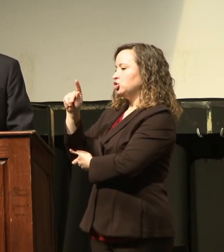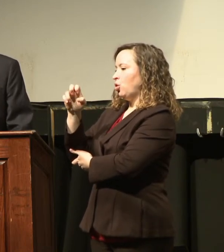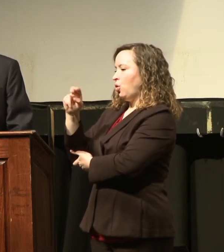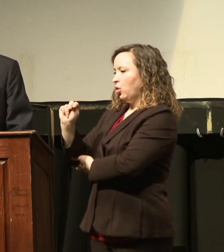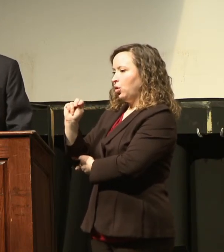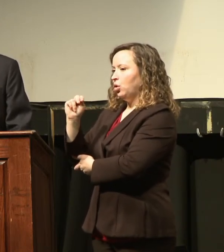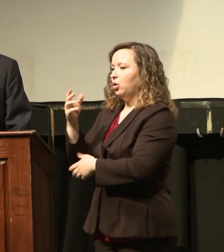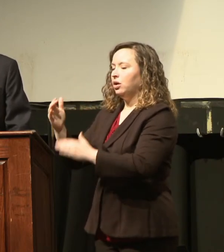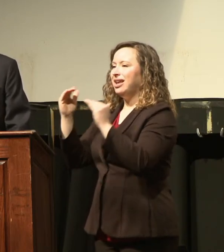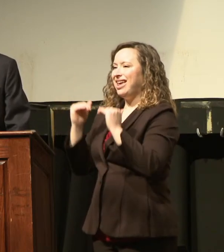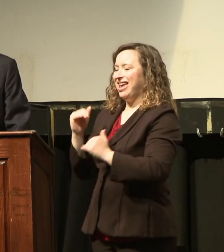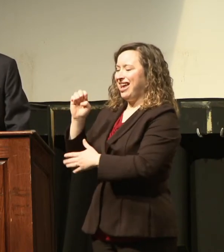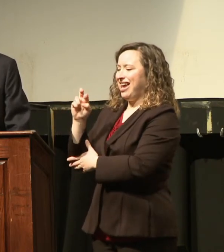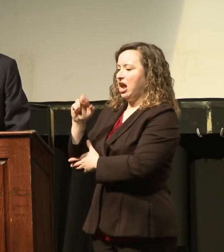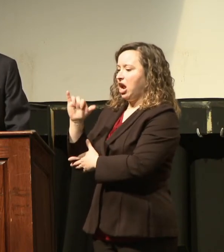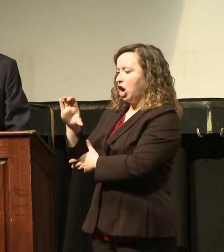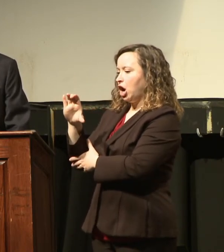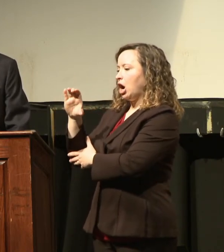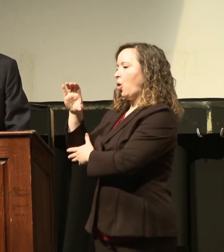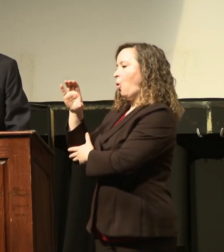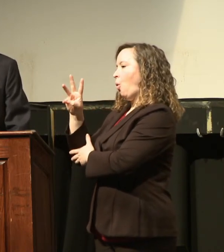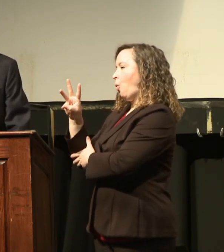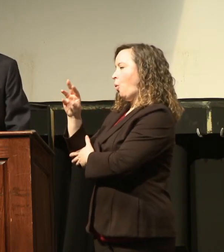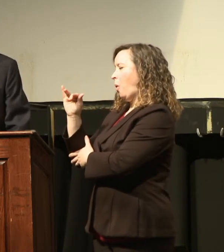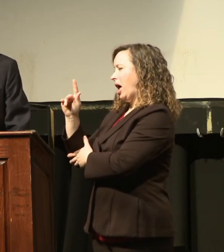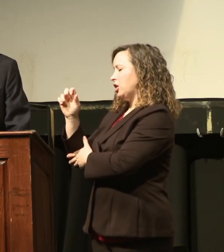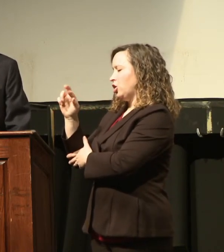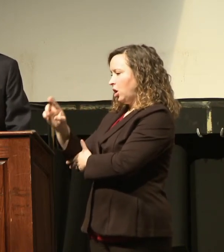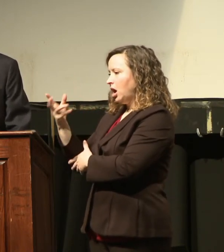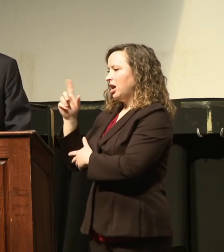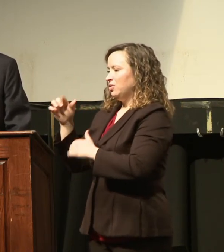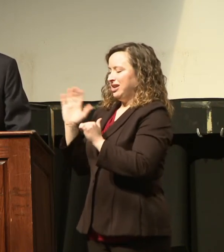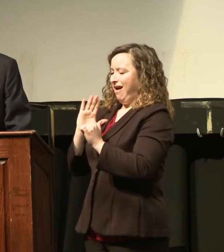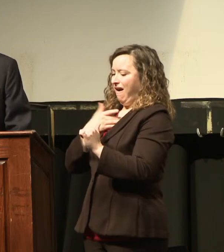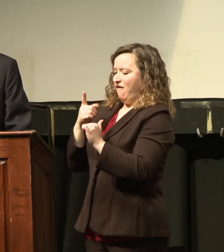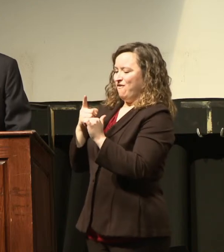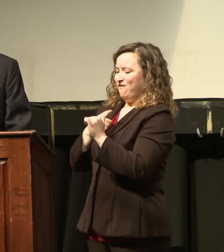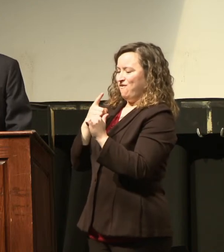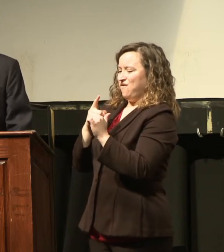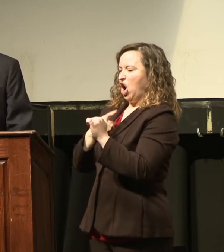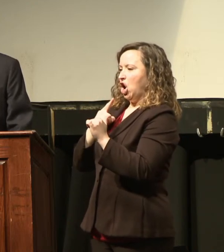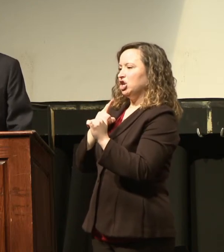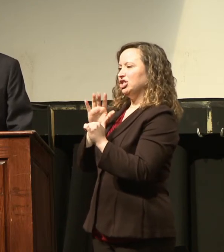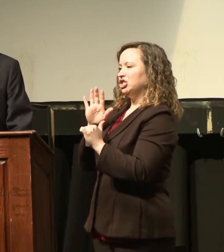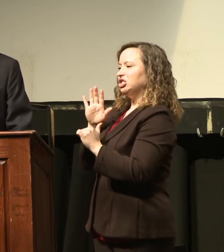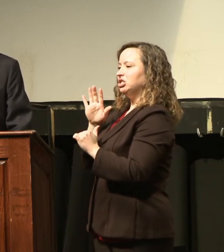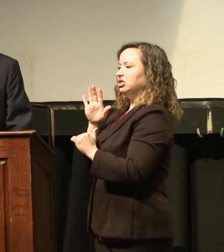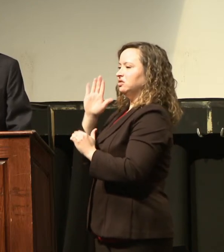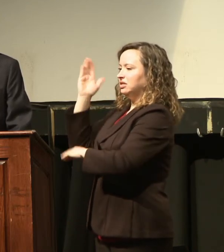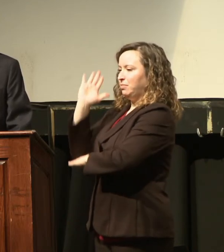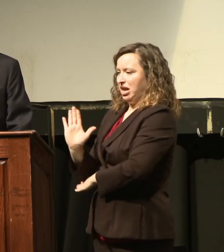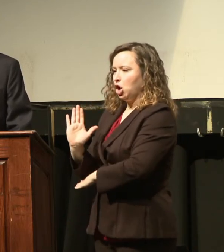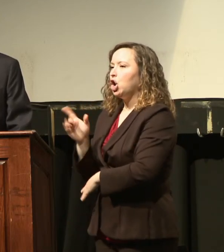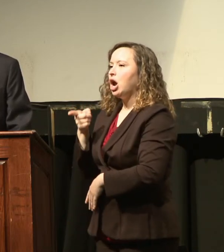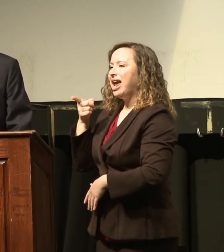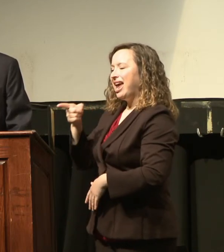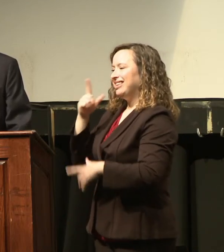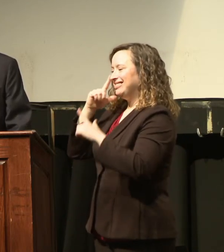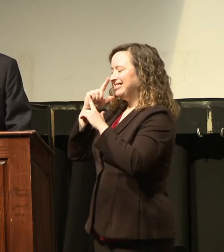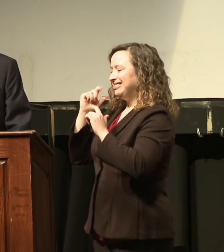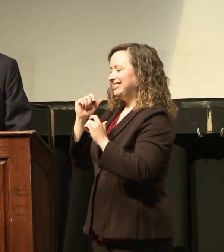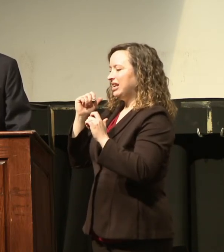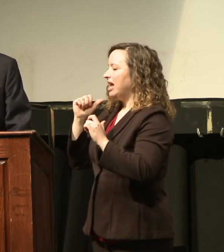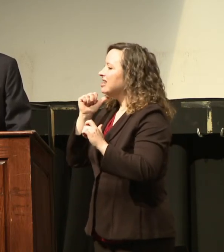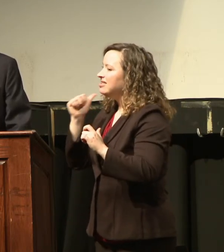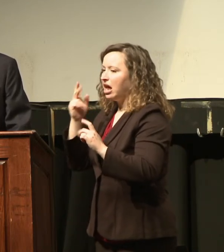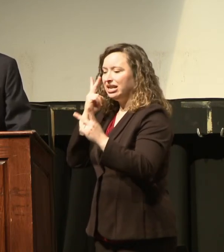Mr. Eric Weinmeier was actually our very first. Eric lost his sight at age 13. He didn't lose his